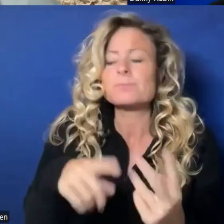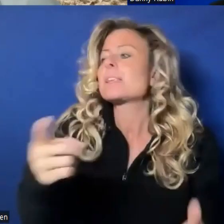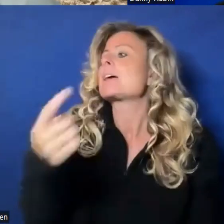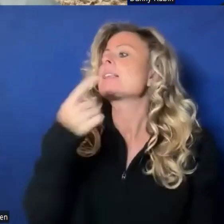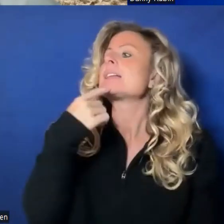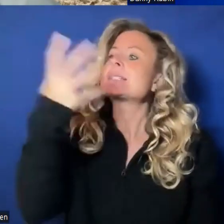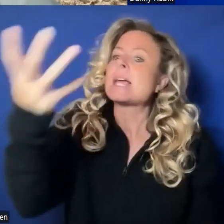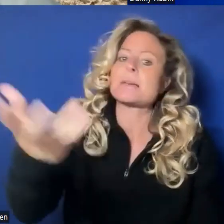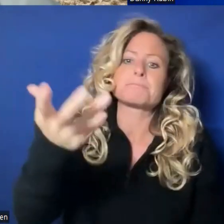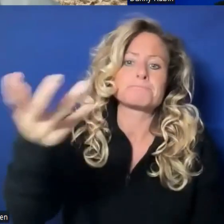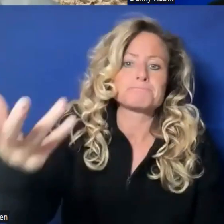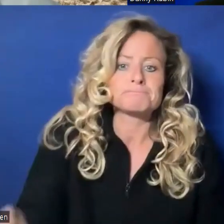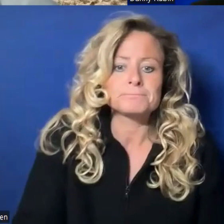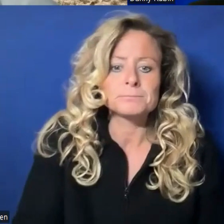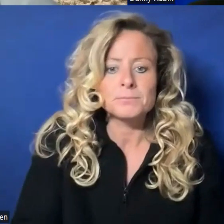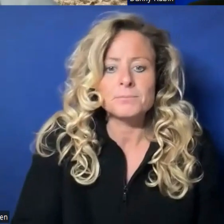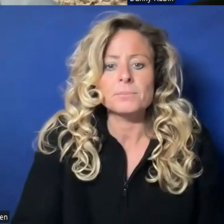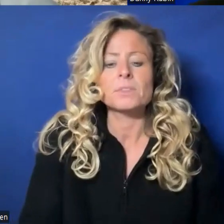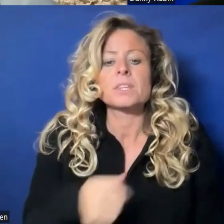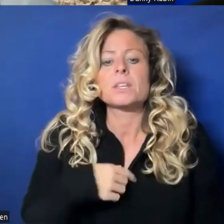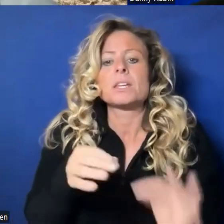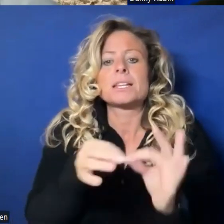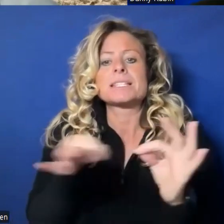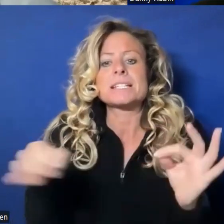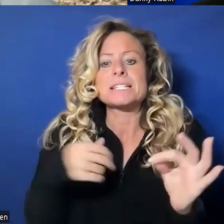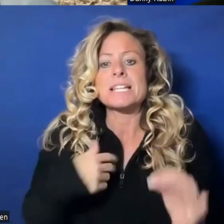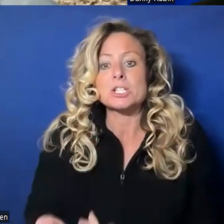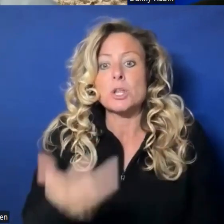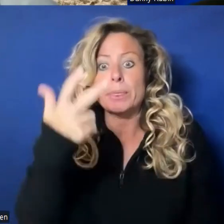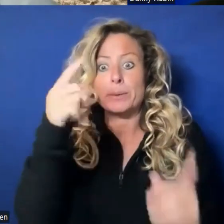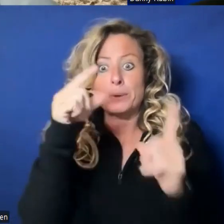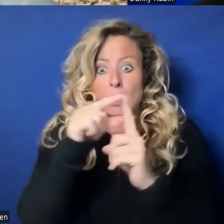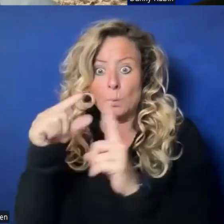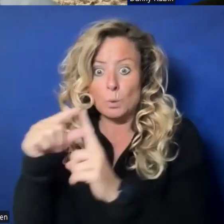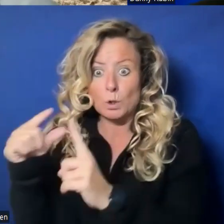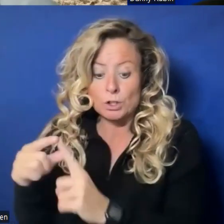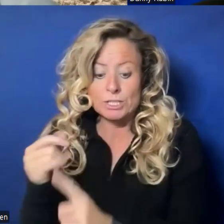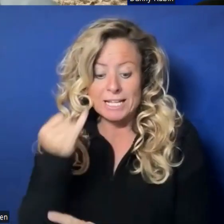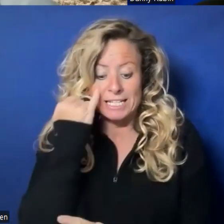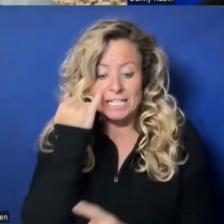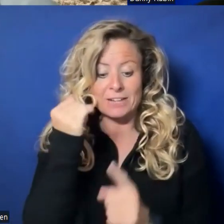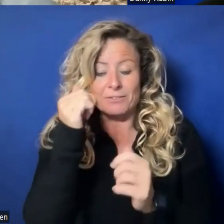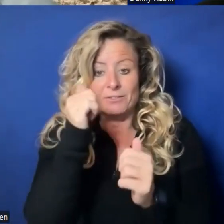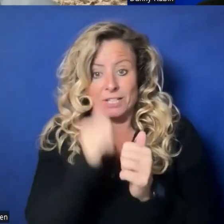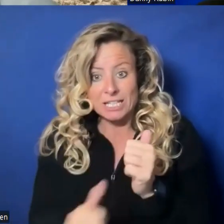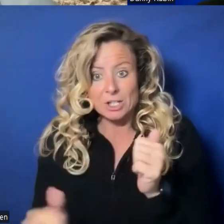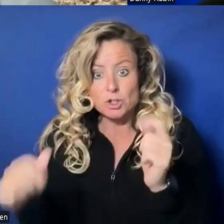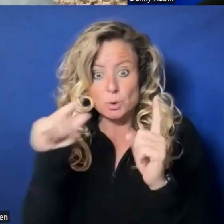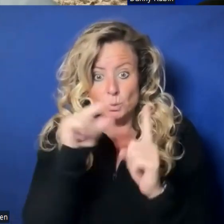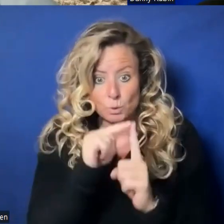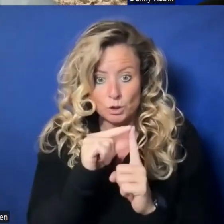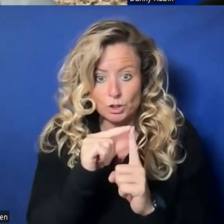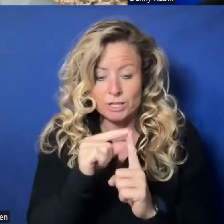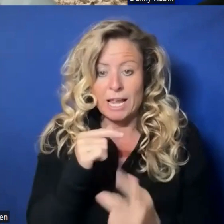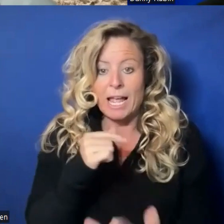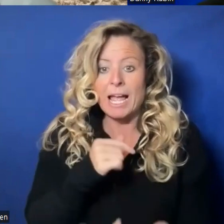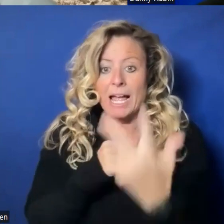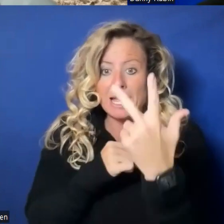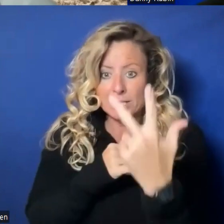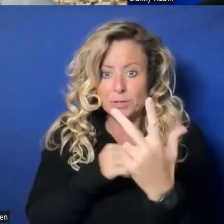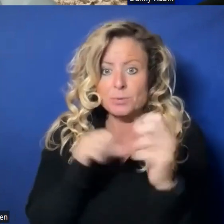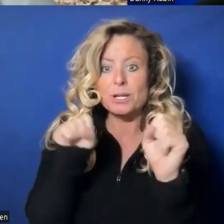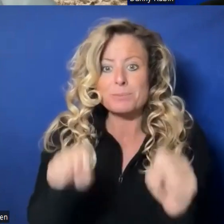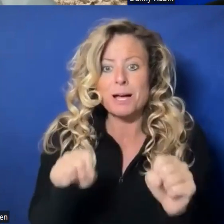that this sentence have 3 words, and if each word has 3 possible